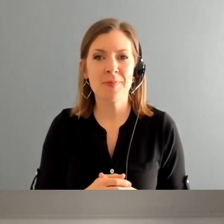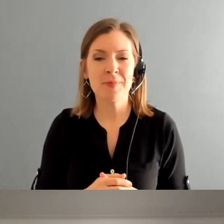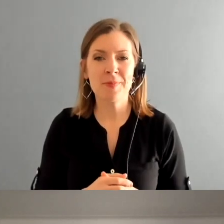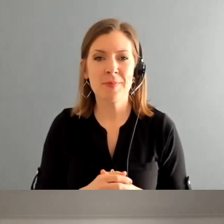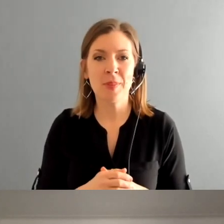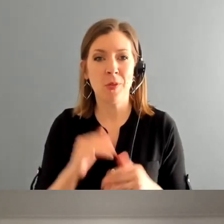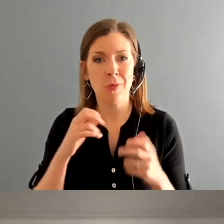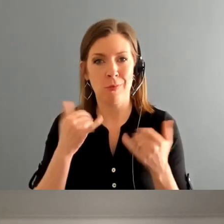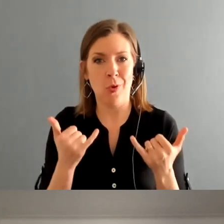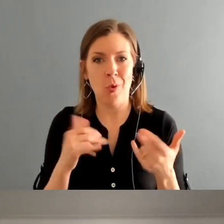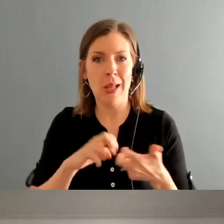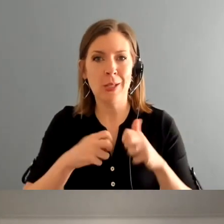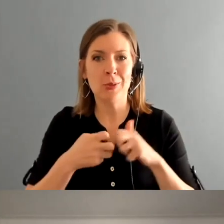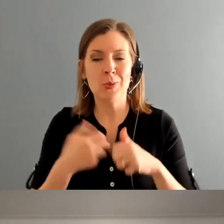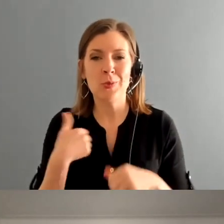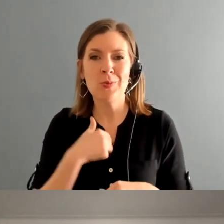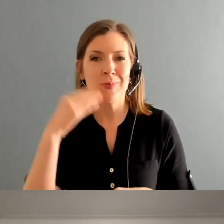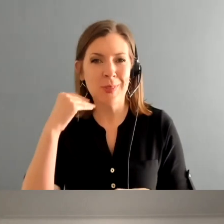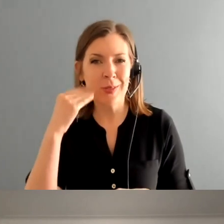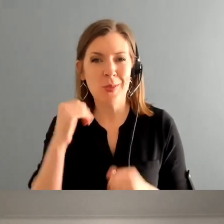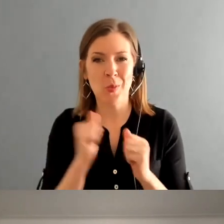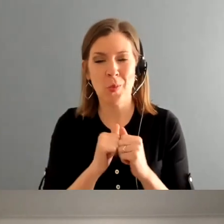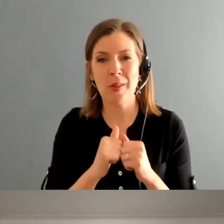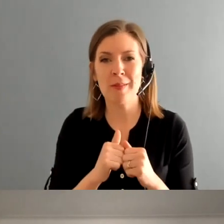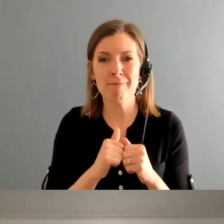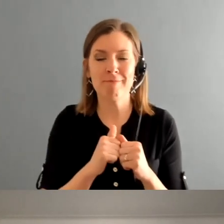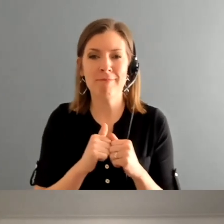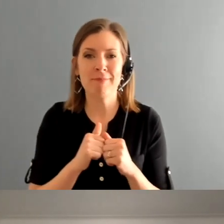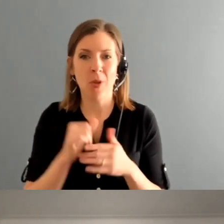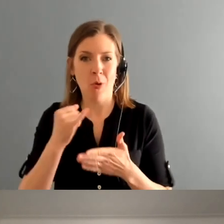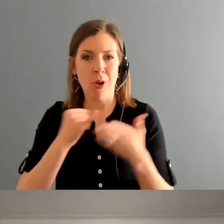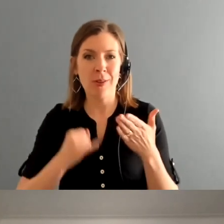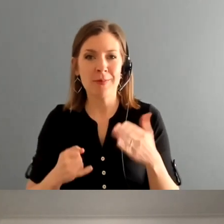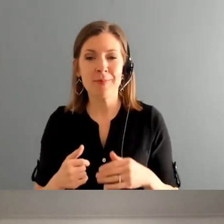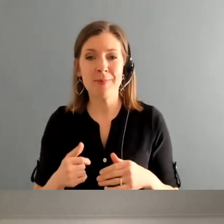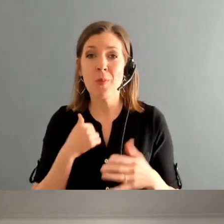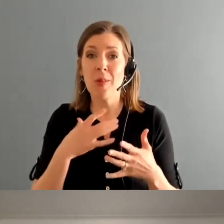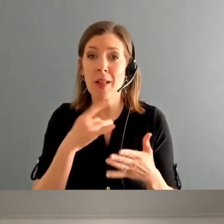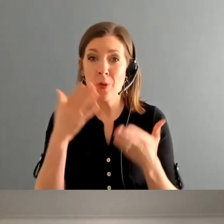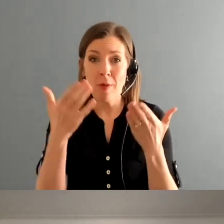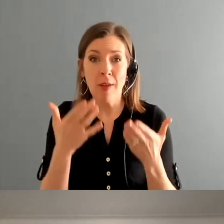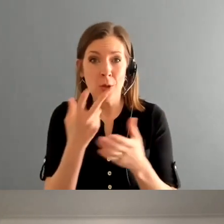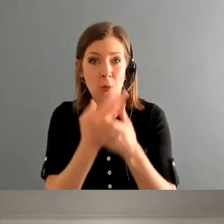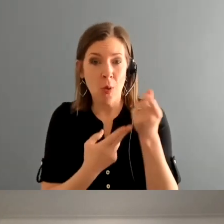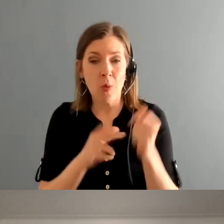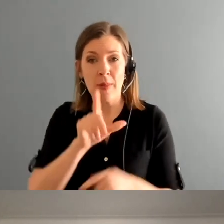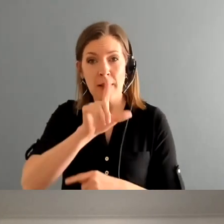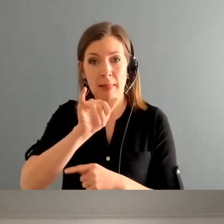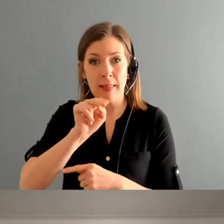current issues we are experiencing with self.art. I would like to invite you both,